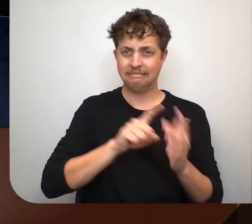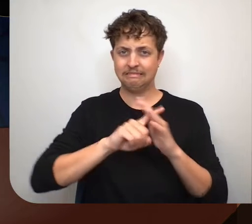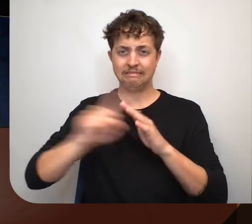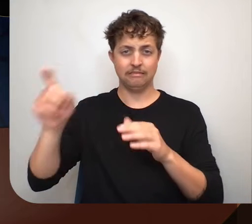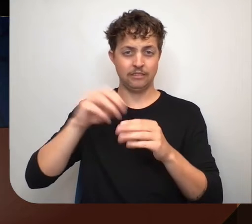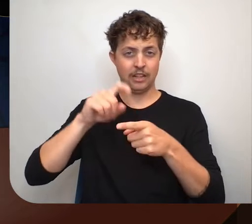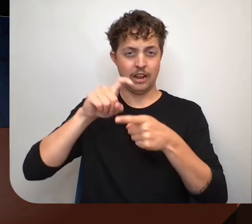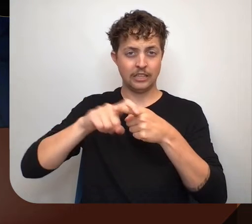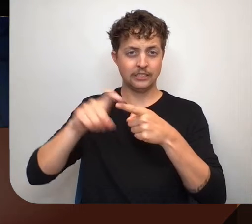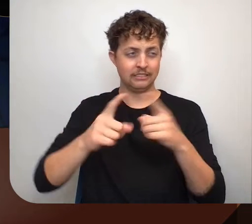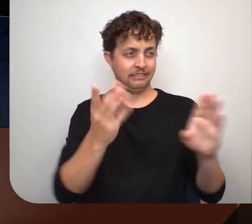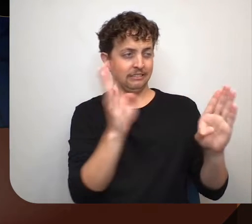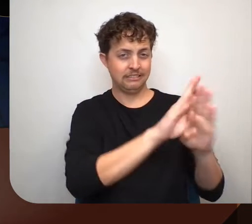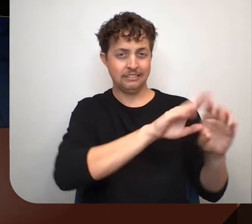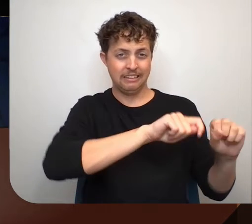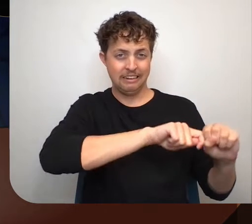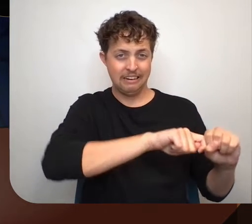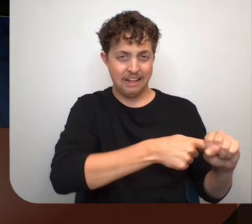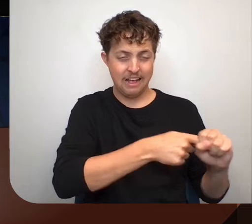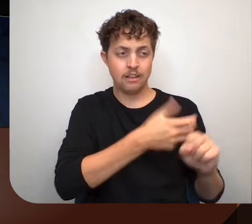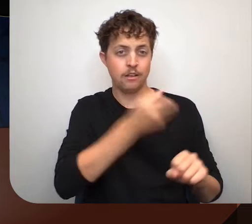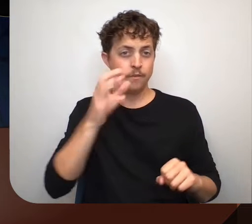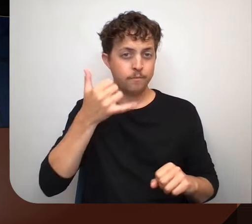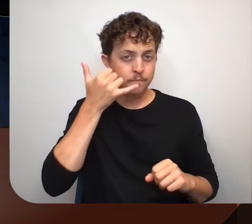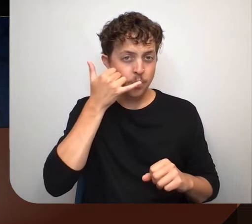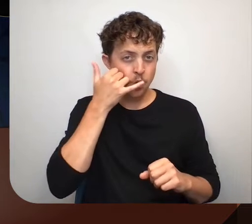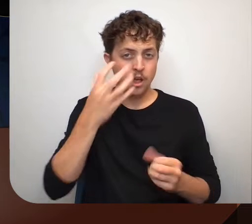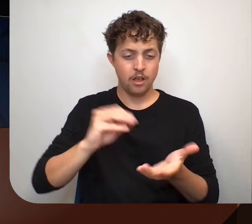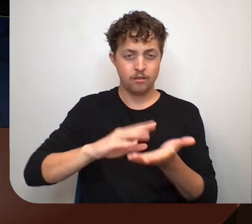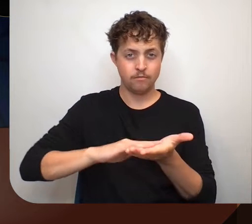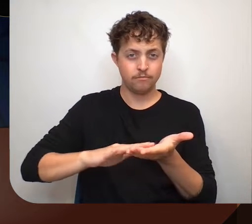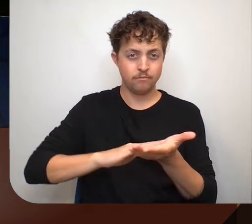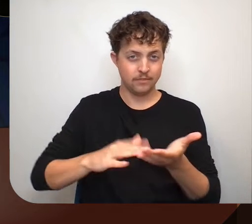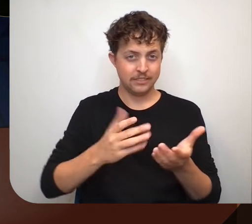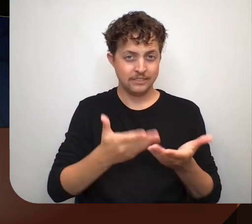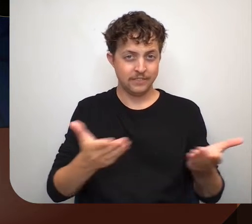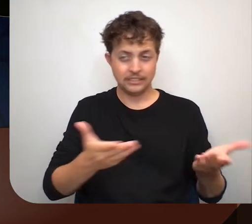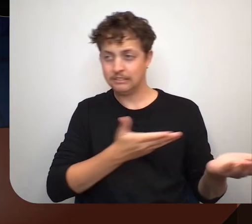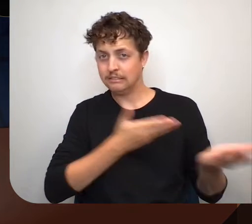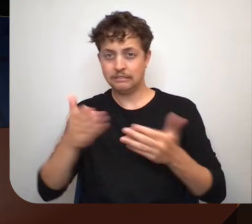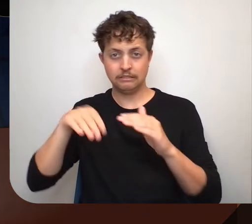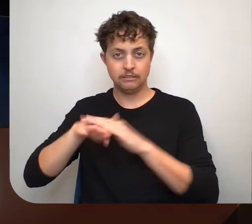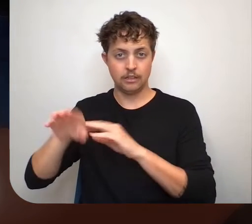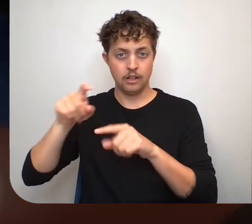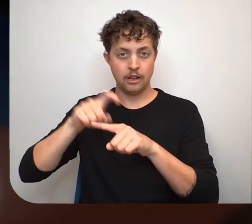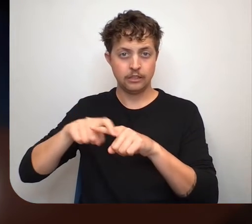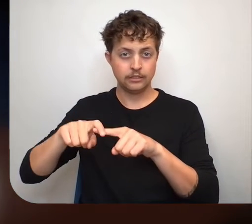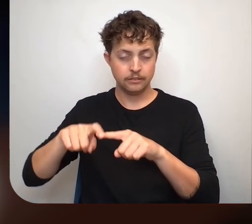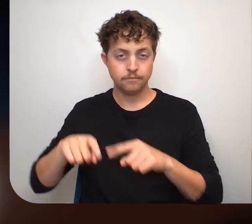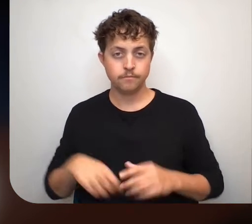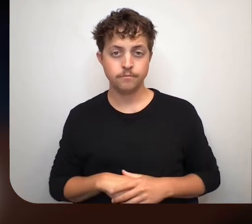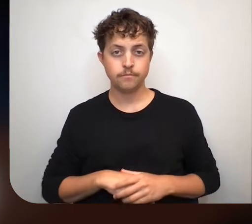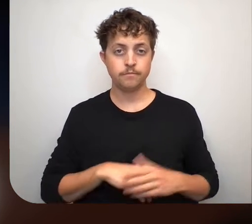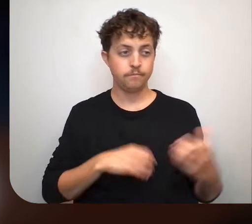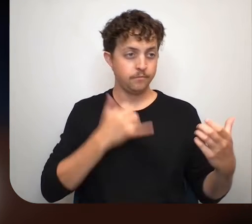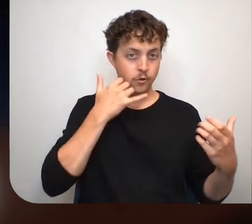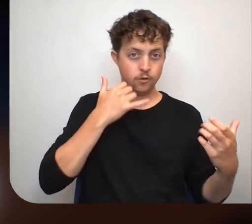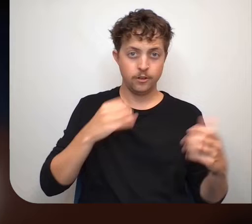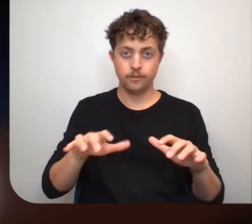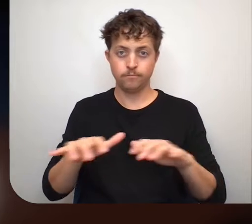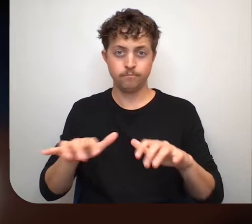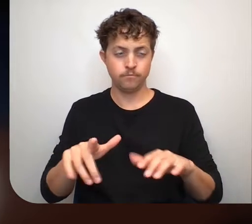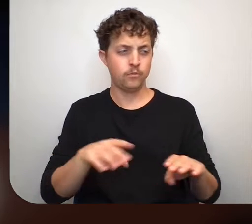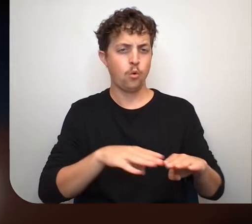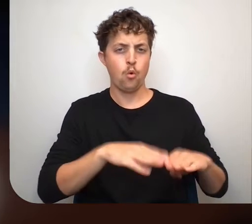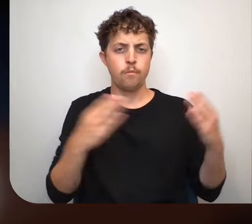closed. You lock the door, grab your smartphone and braille device, and hide in a closet. Smartphone and braille device appears.